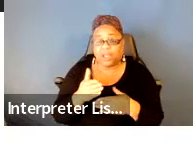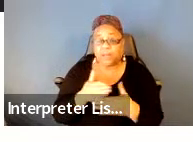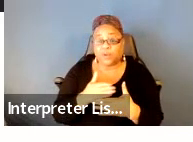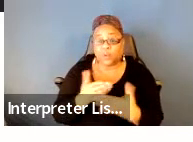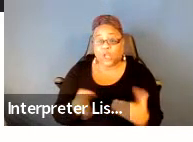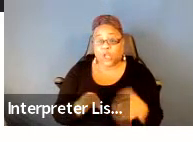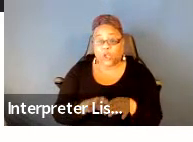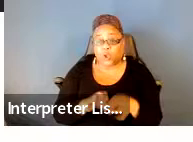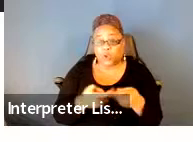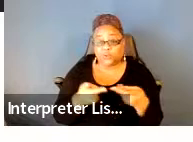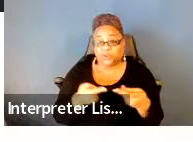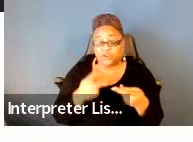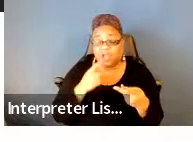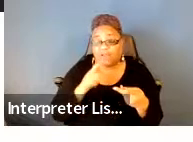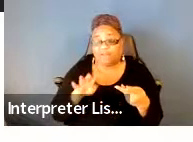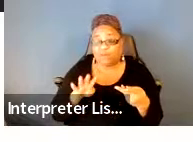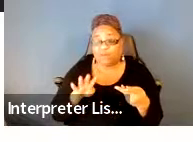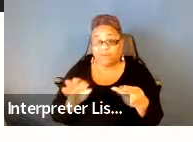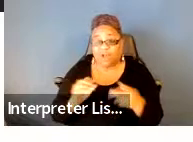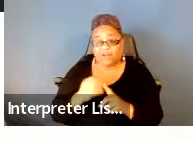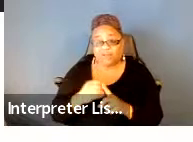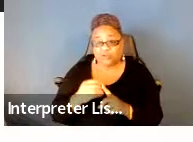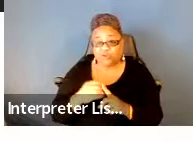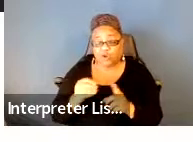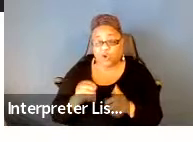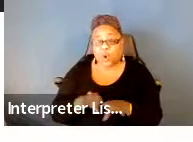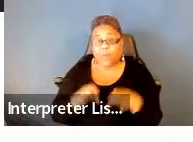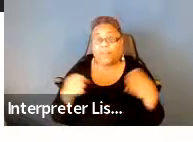its 45-degree open position.